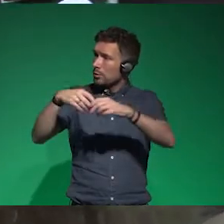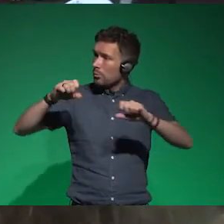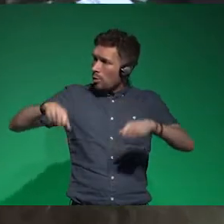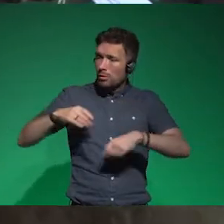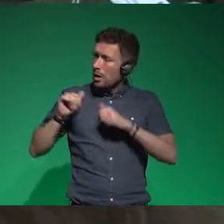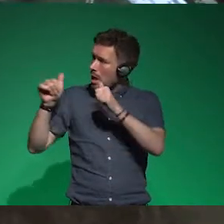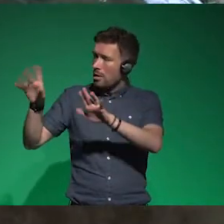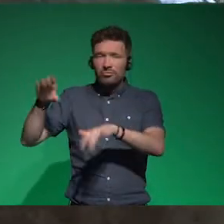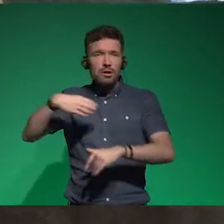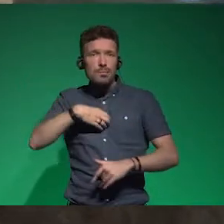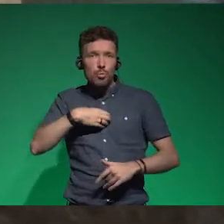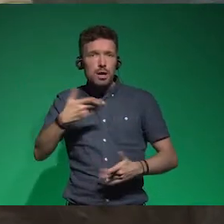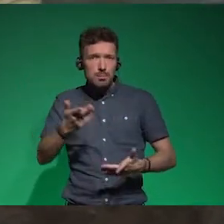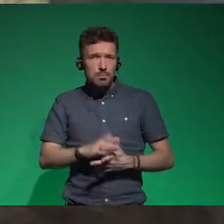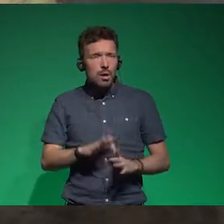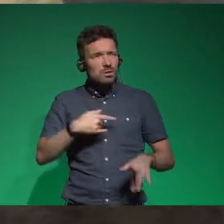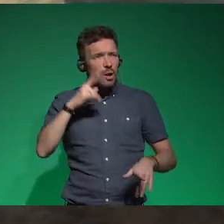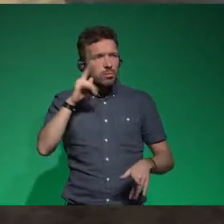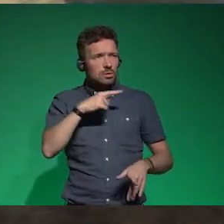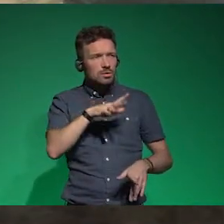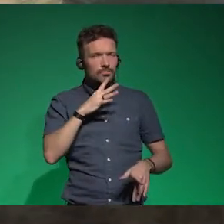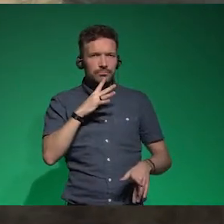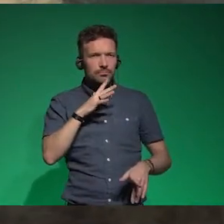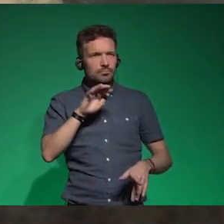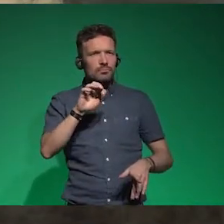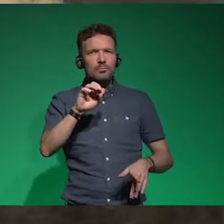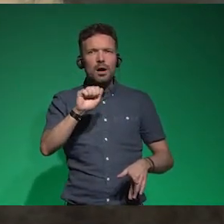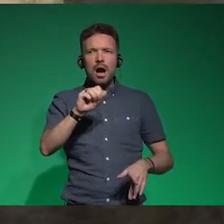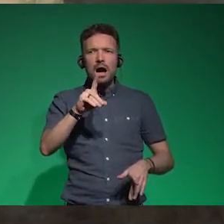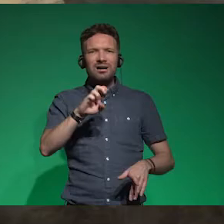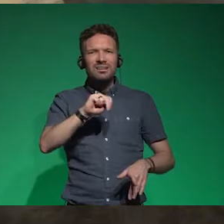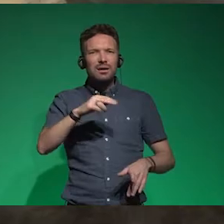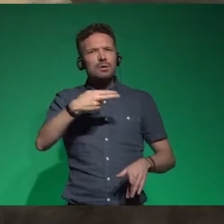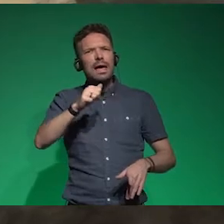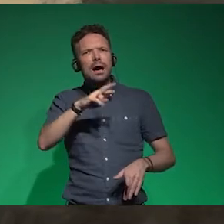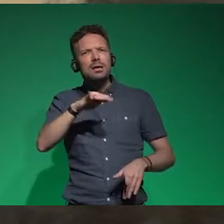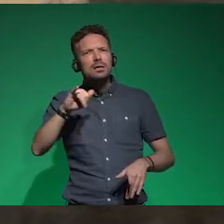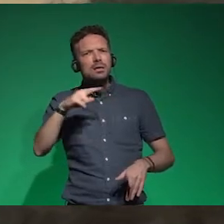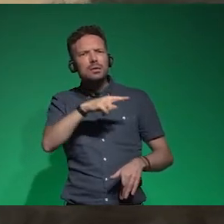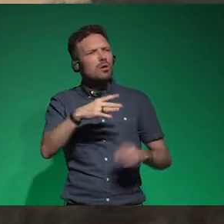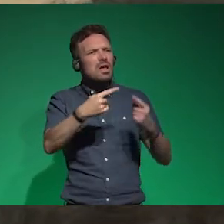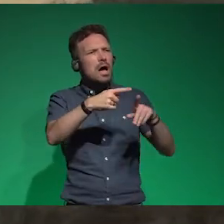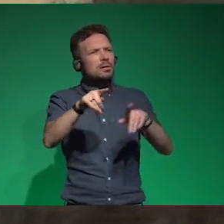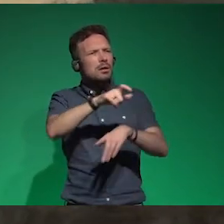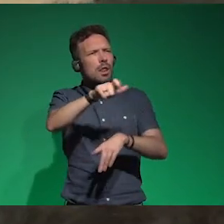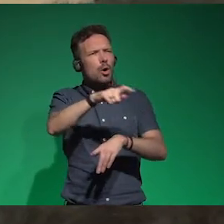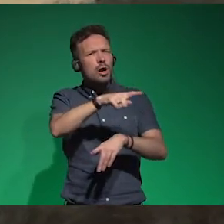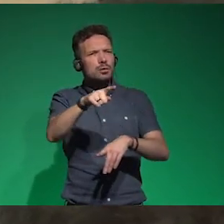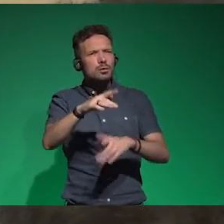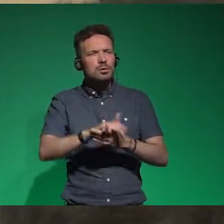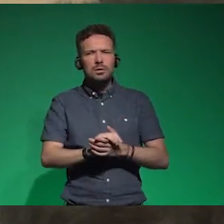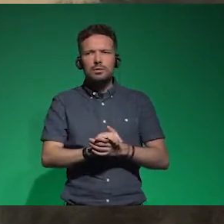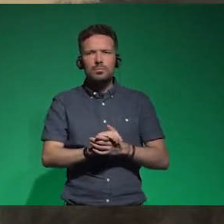Sikukeluang, went recently to our study region and also looked at some villages.